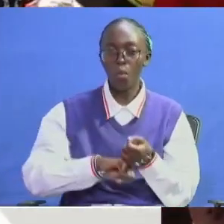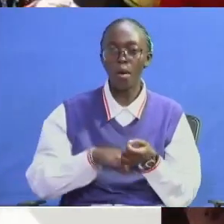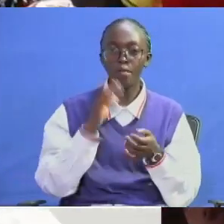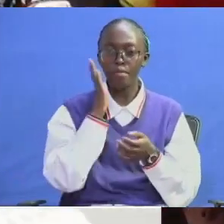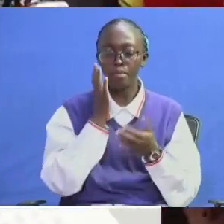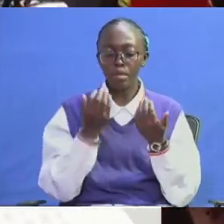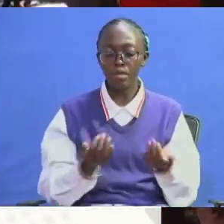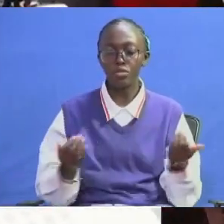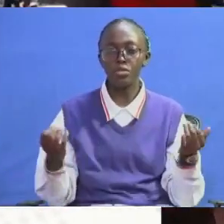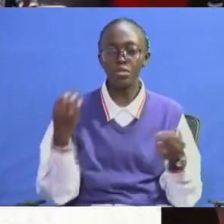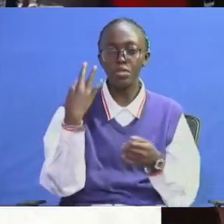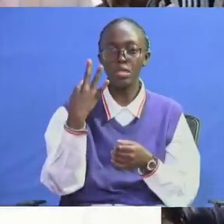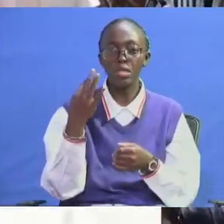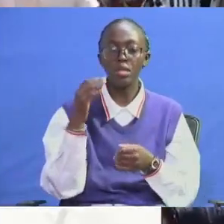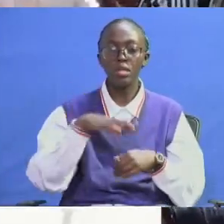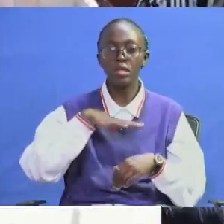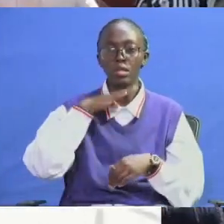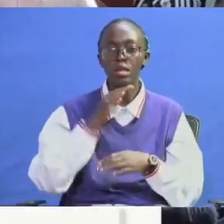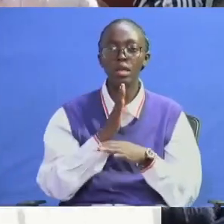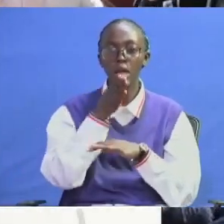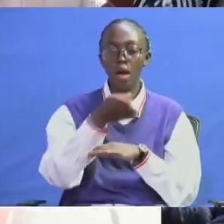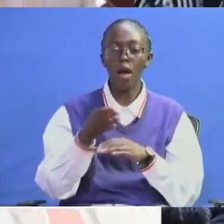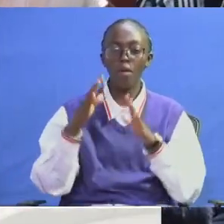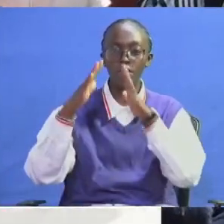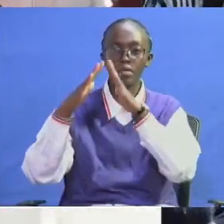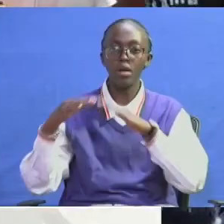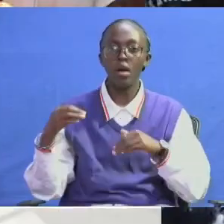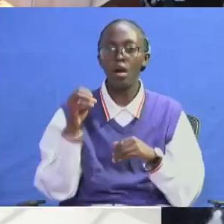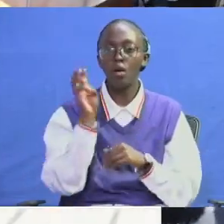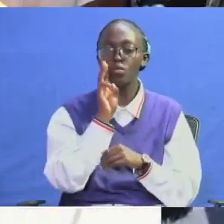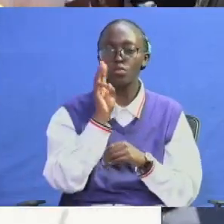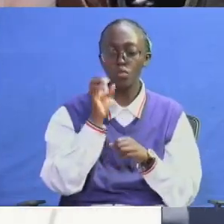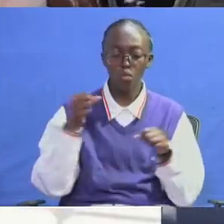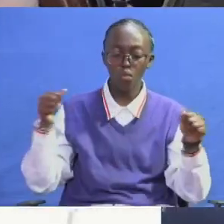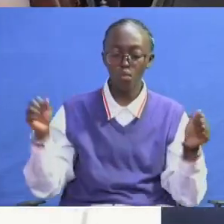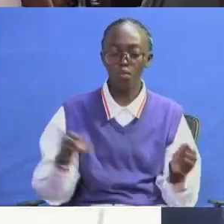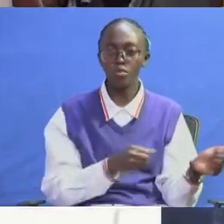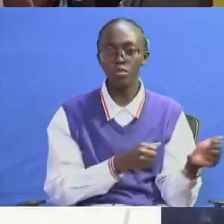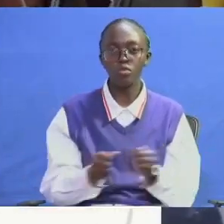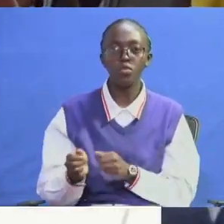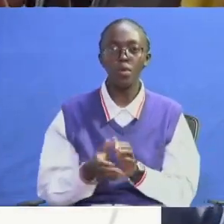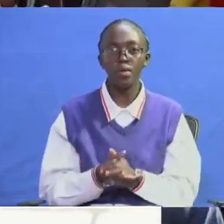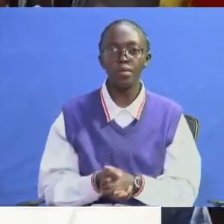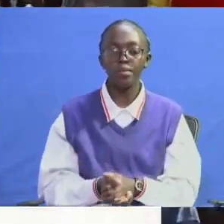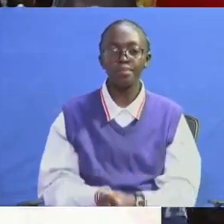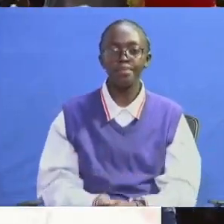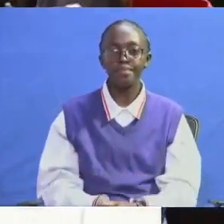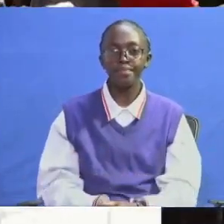after their houses were hit by a landslide at Kiganjo village in Gitugi ward in Murang'a County.